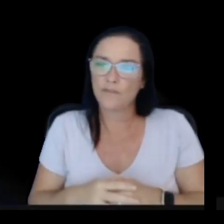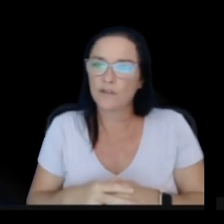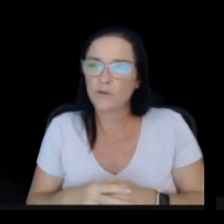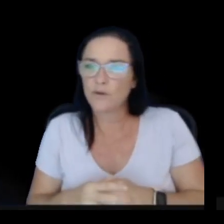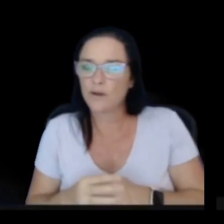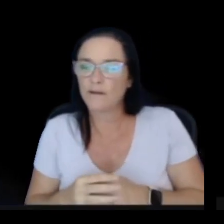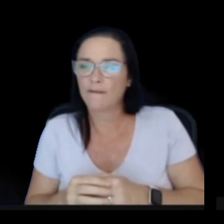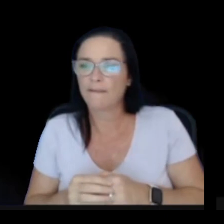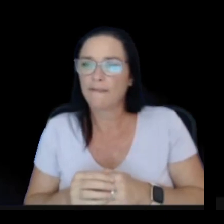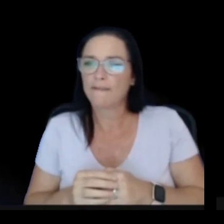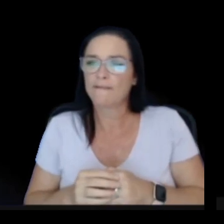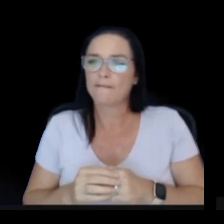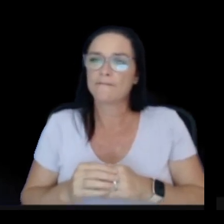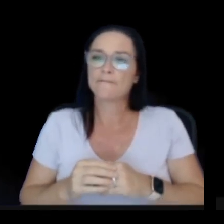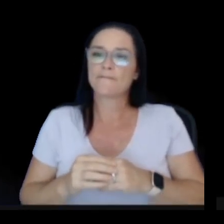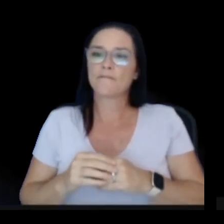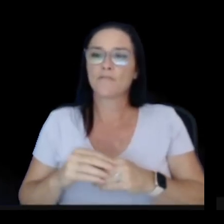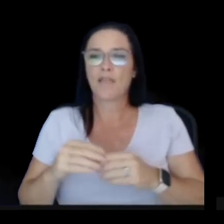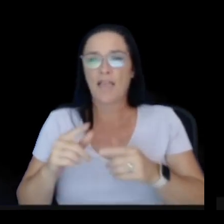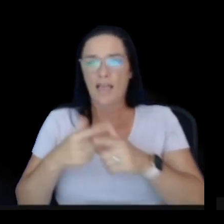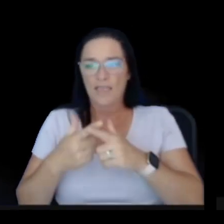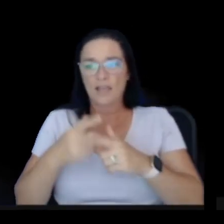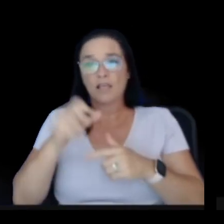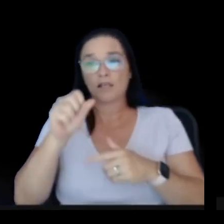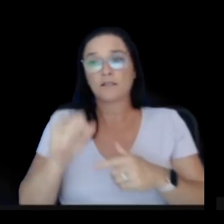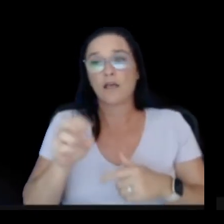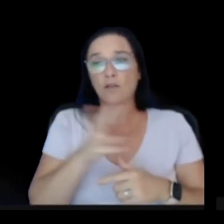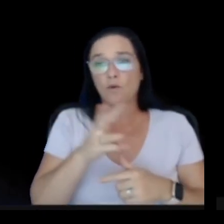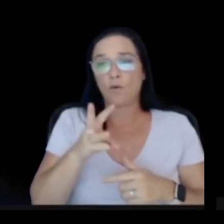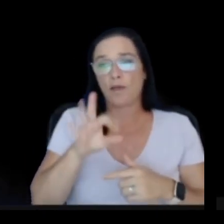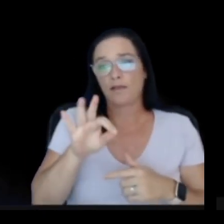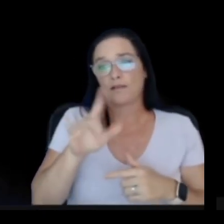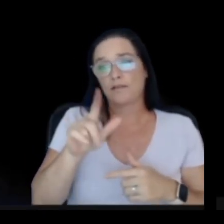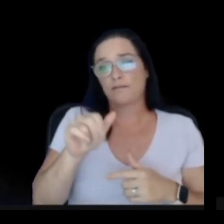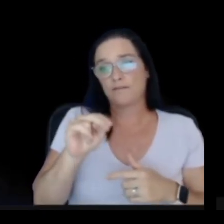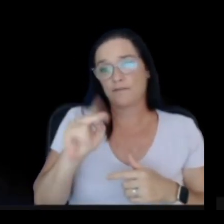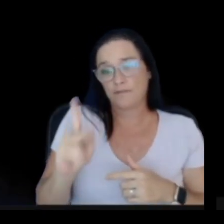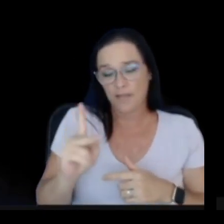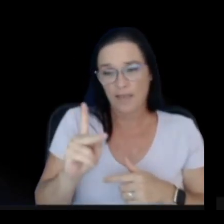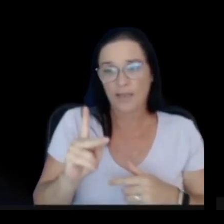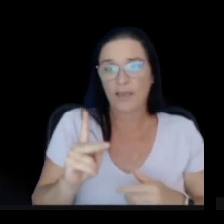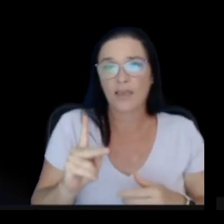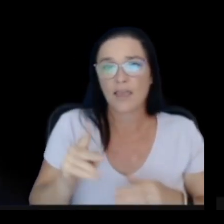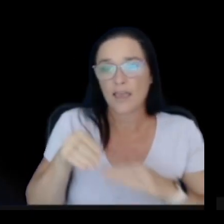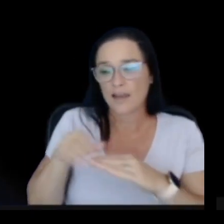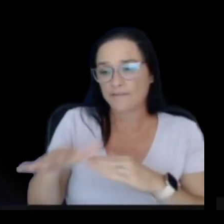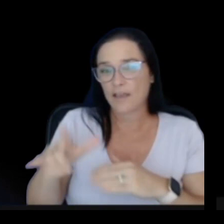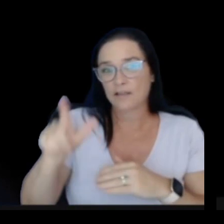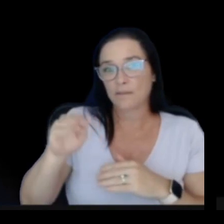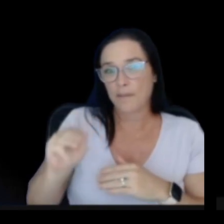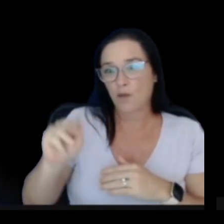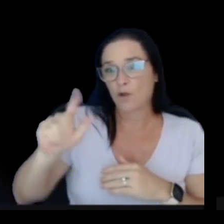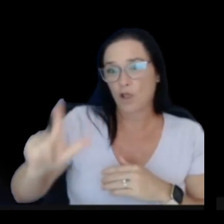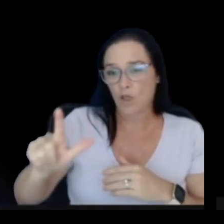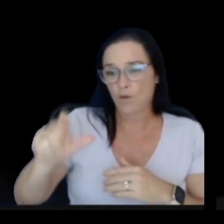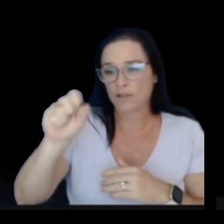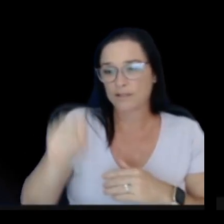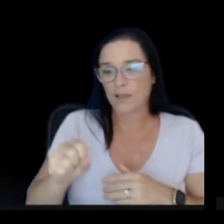of Kilauea's southwest flank also affects Mauna Loa's southwest or southeast flank. That then